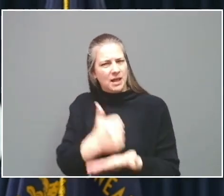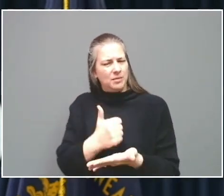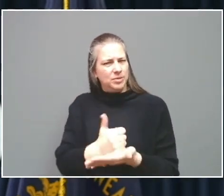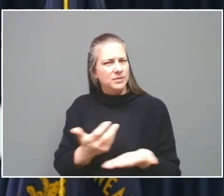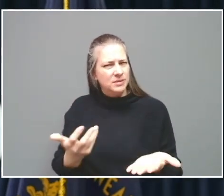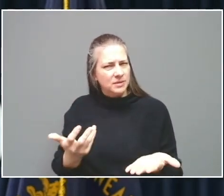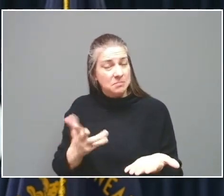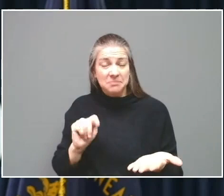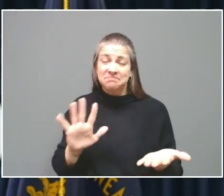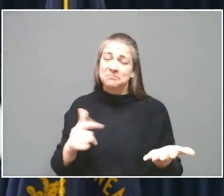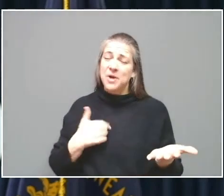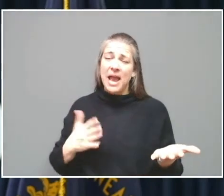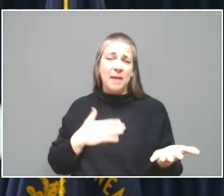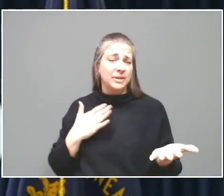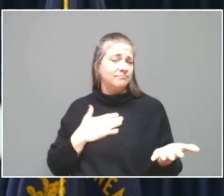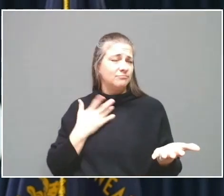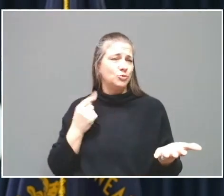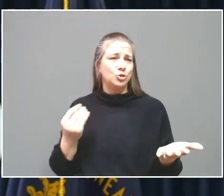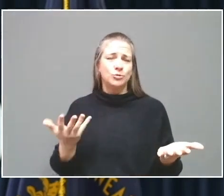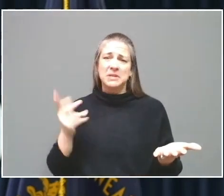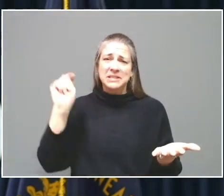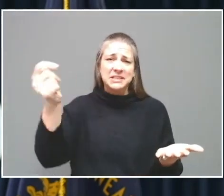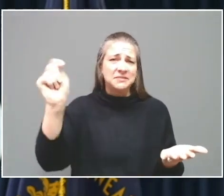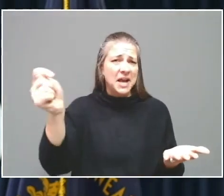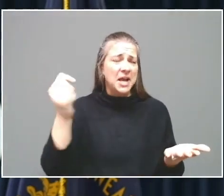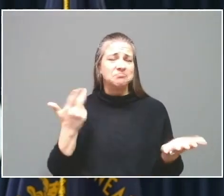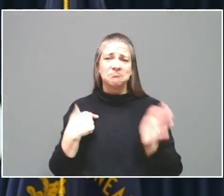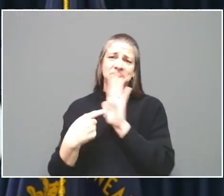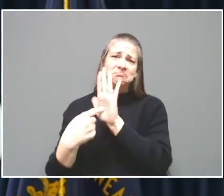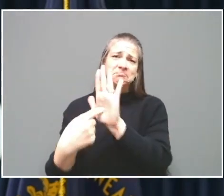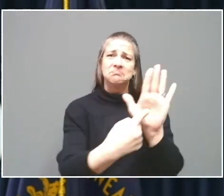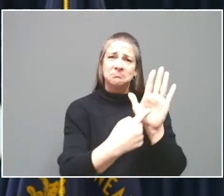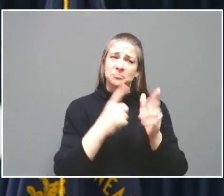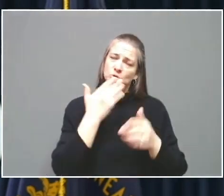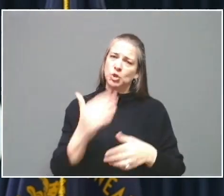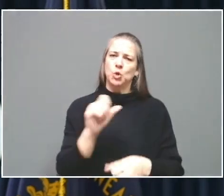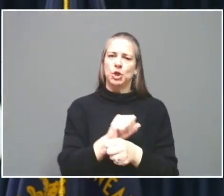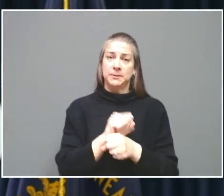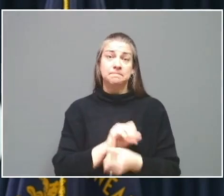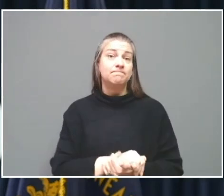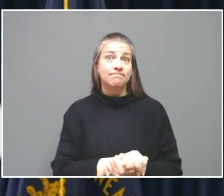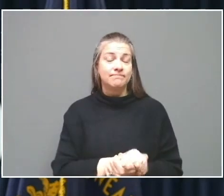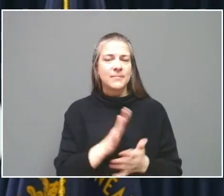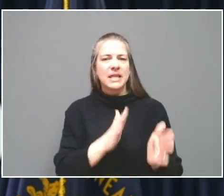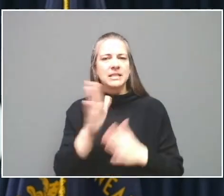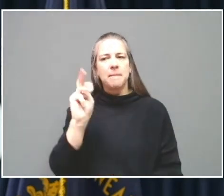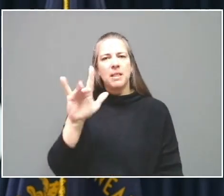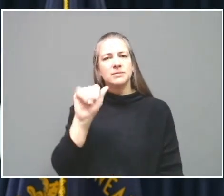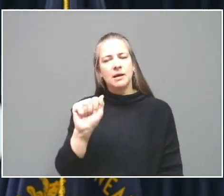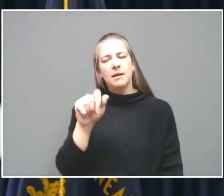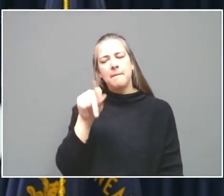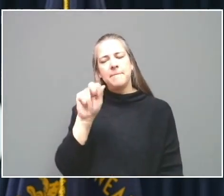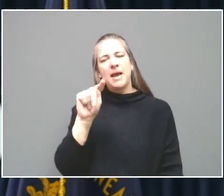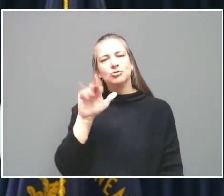happy to come testify on what we think is really good work. All right, next, Melissa Patrick, Kentucky Health